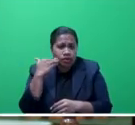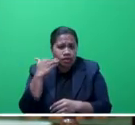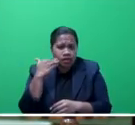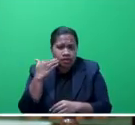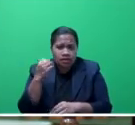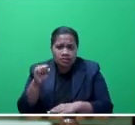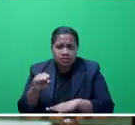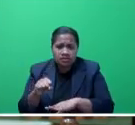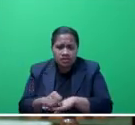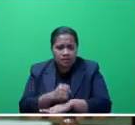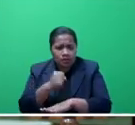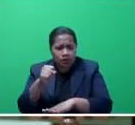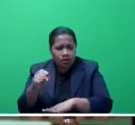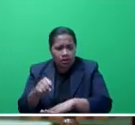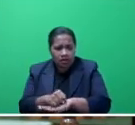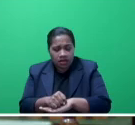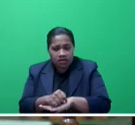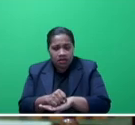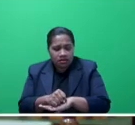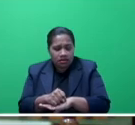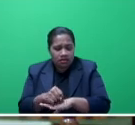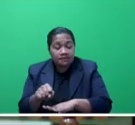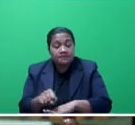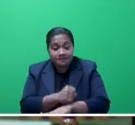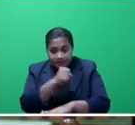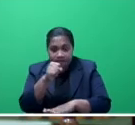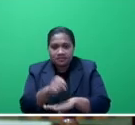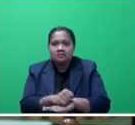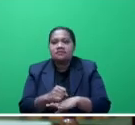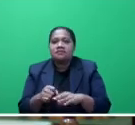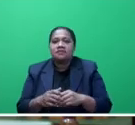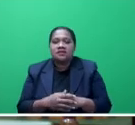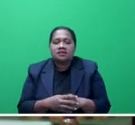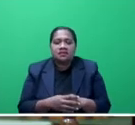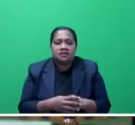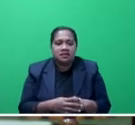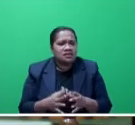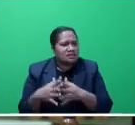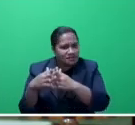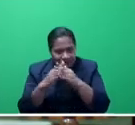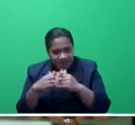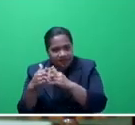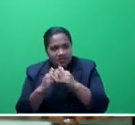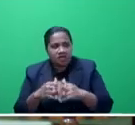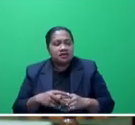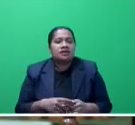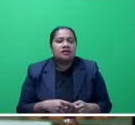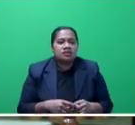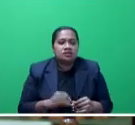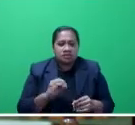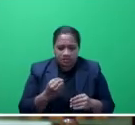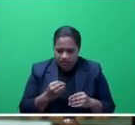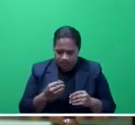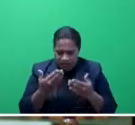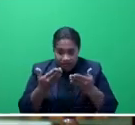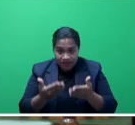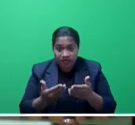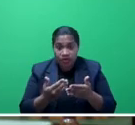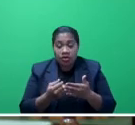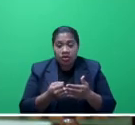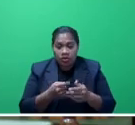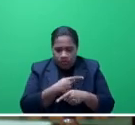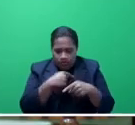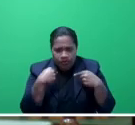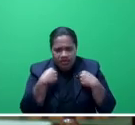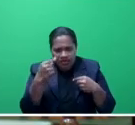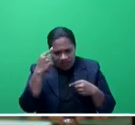America. We're not wasting time pondering the moral philosophy of only vaccinated people traveling. We are